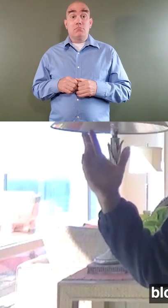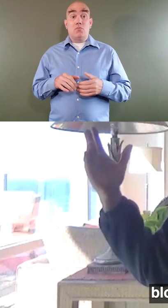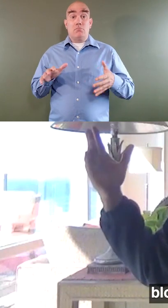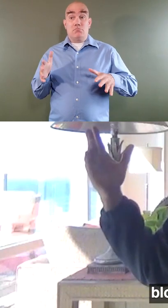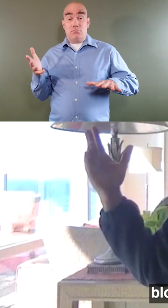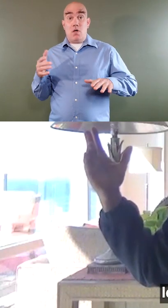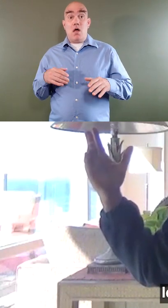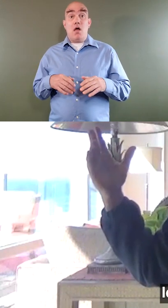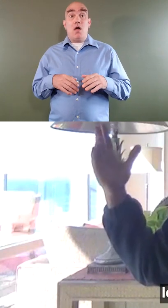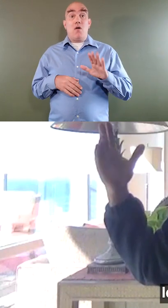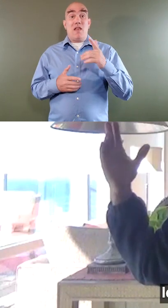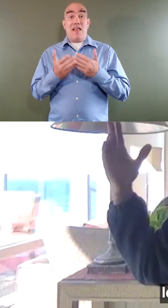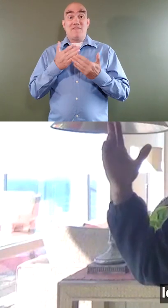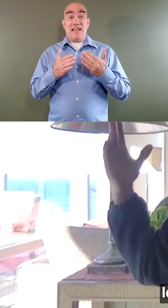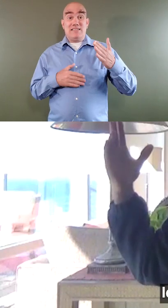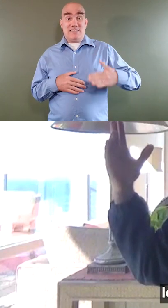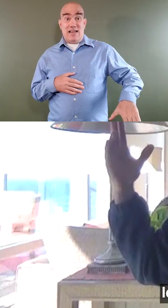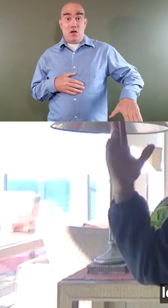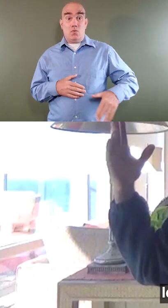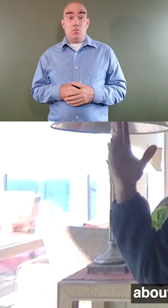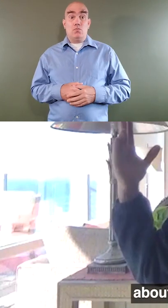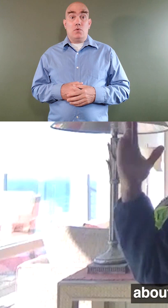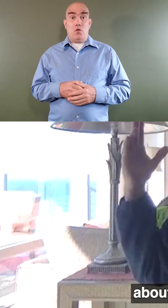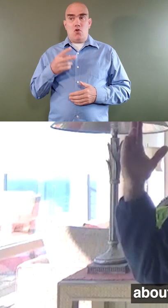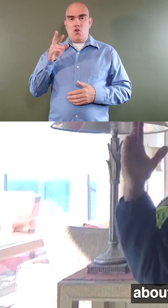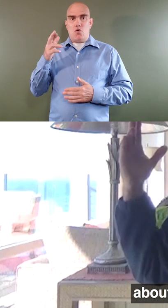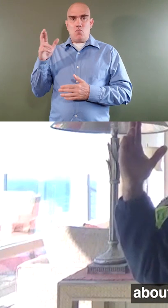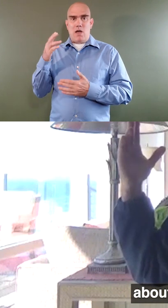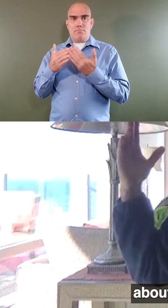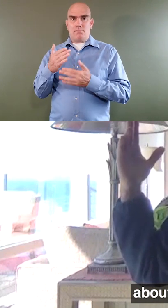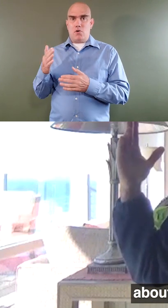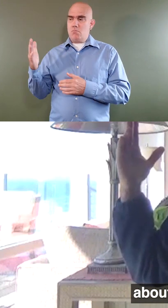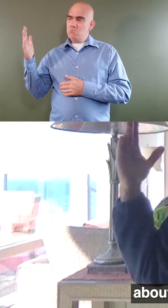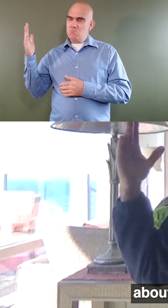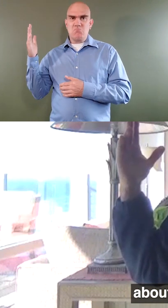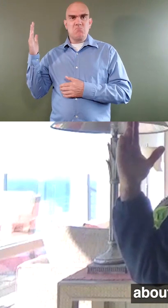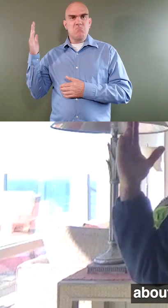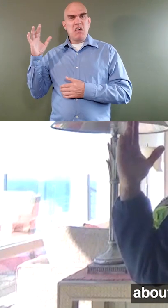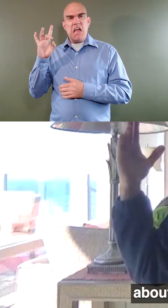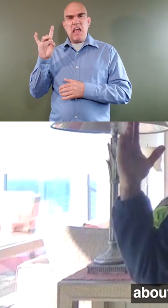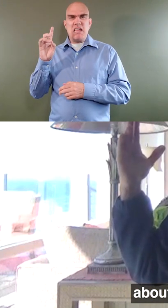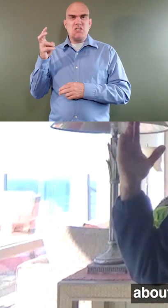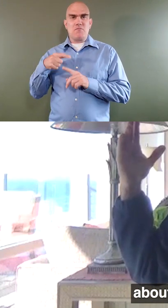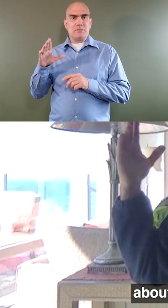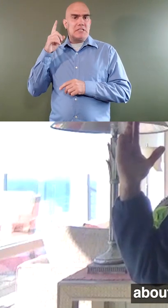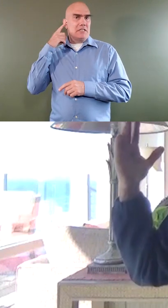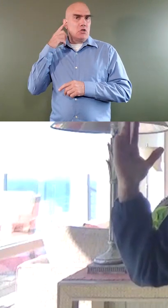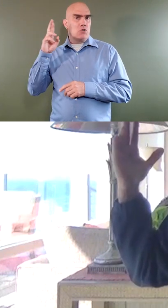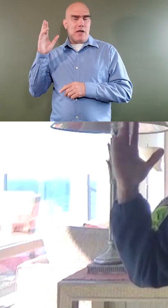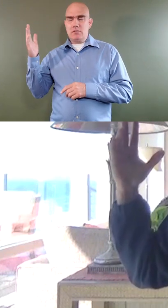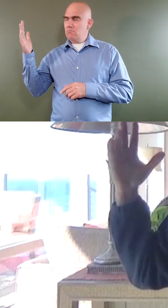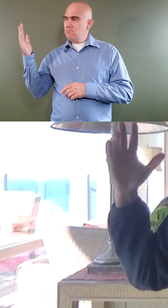Blocking down with the left hand, looking over at the right palm, about 8 inches from your right ear.